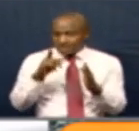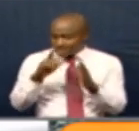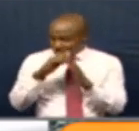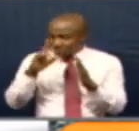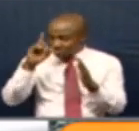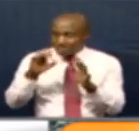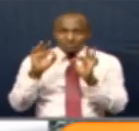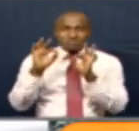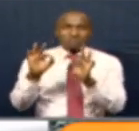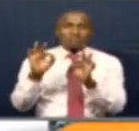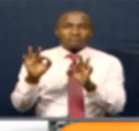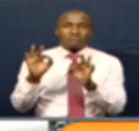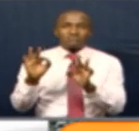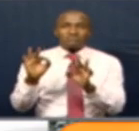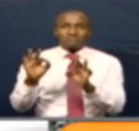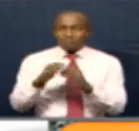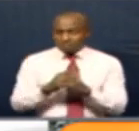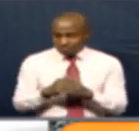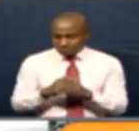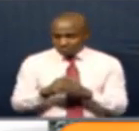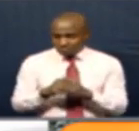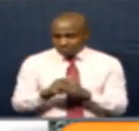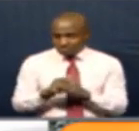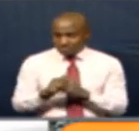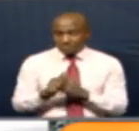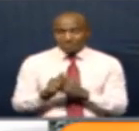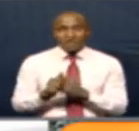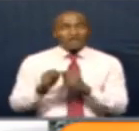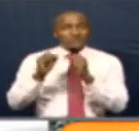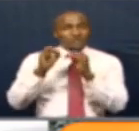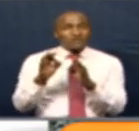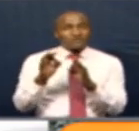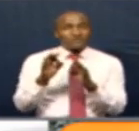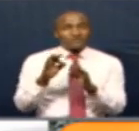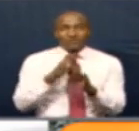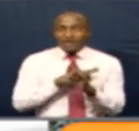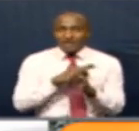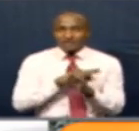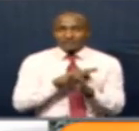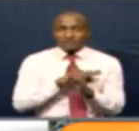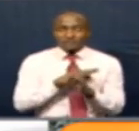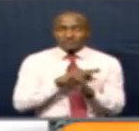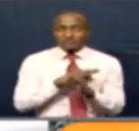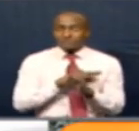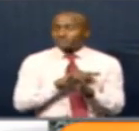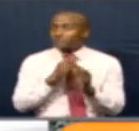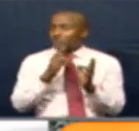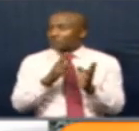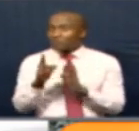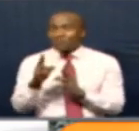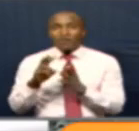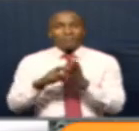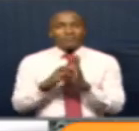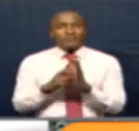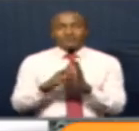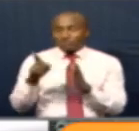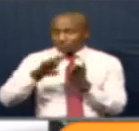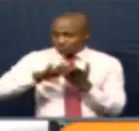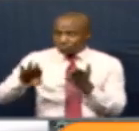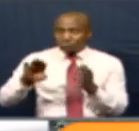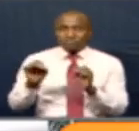decent. Okay, so if you're earning, you're in the minimum wage, it means that you're not excluded.